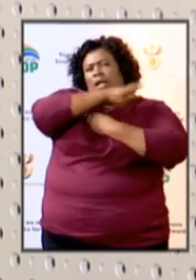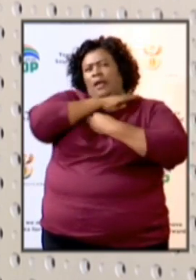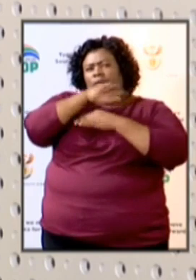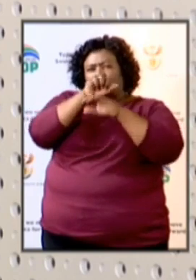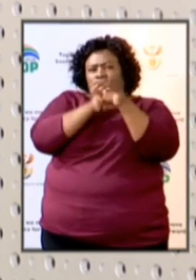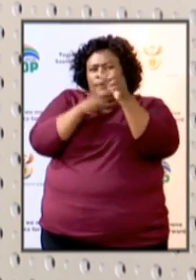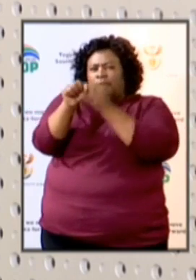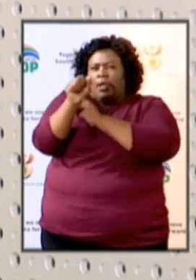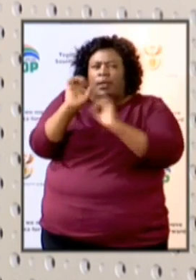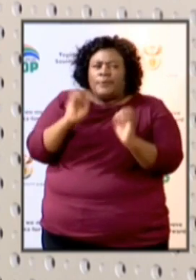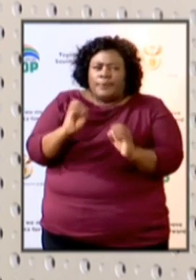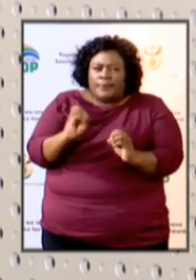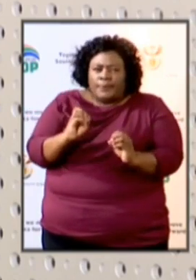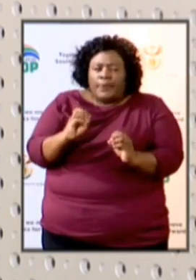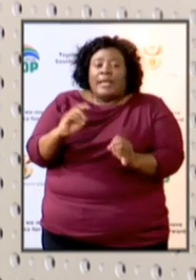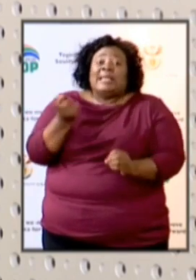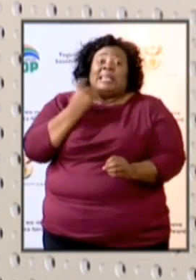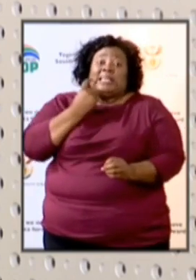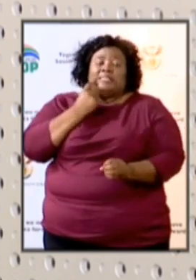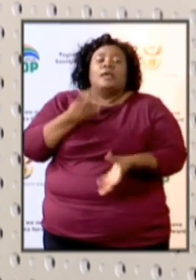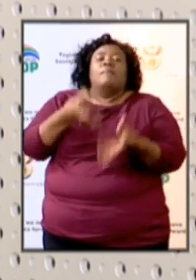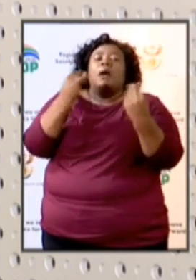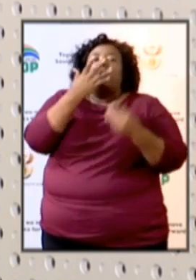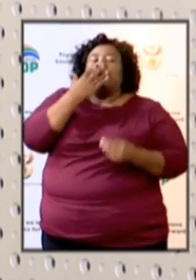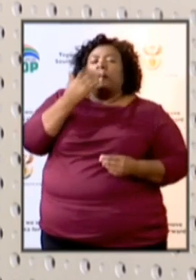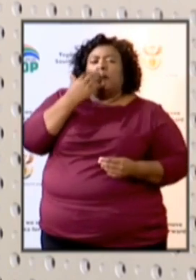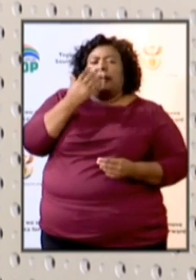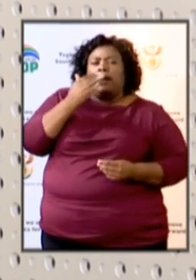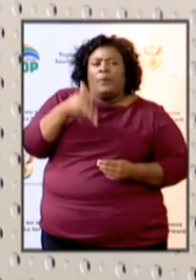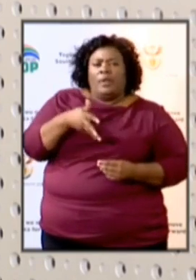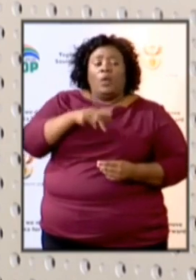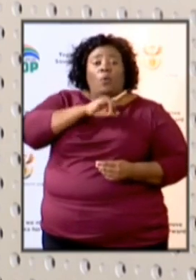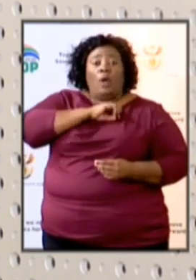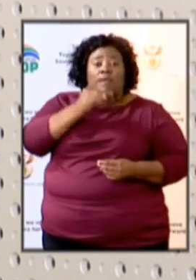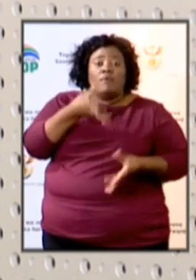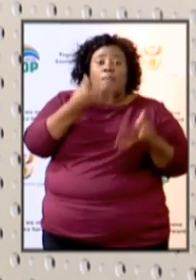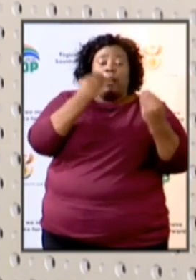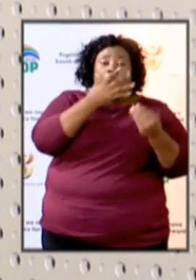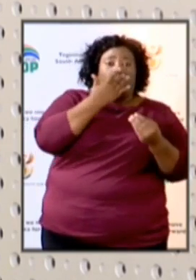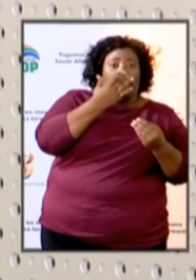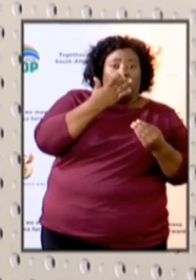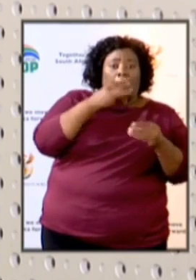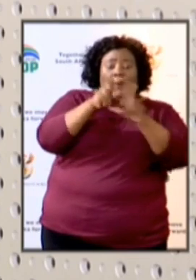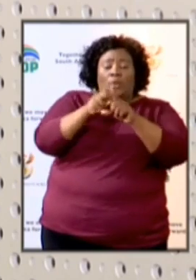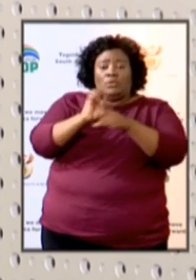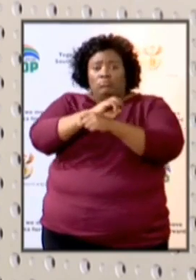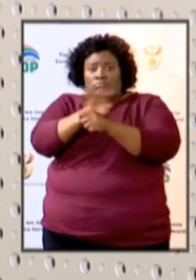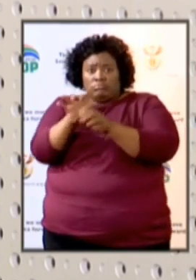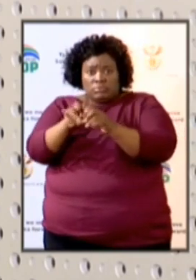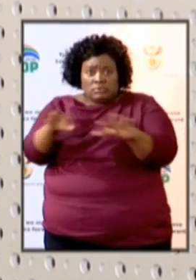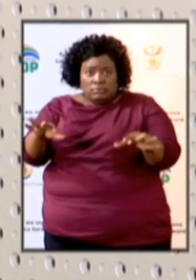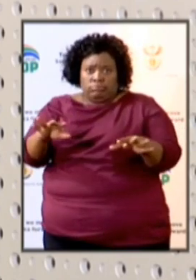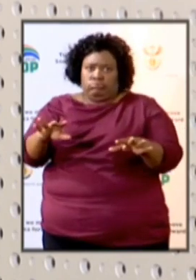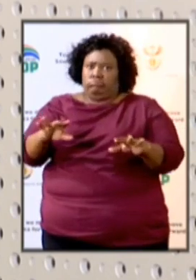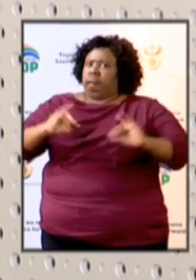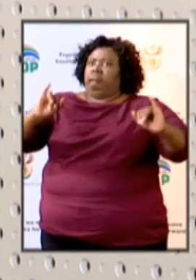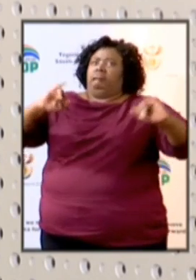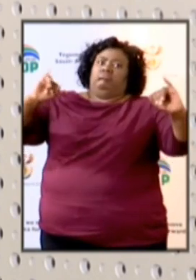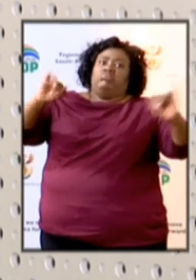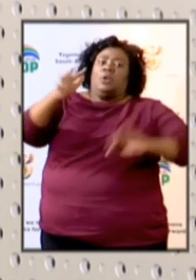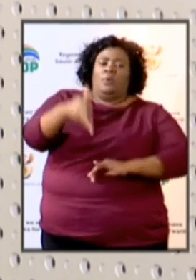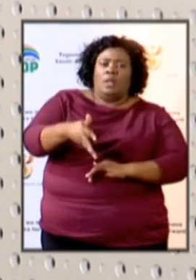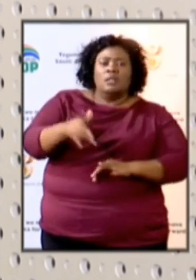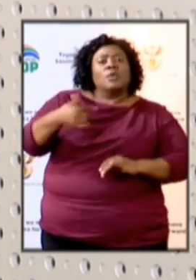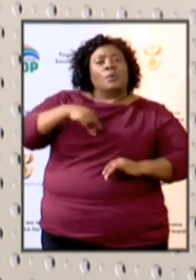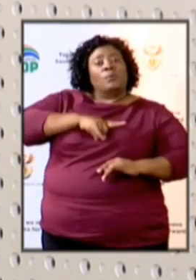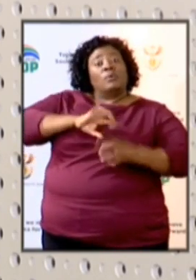will easily get flu. And if you get flu and coronavirus, it's not such good news. So we'll try